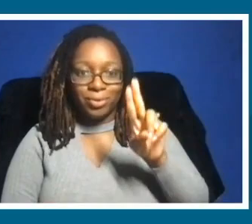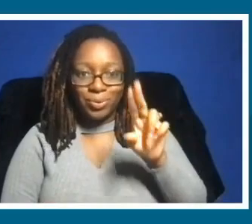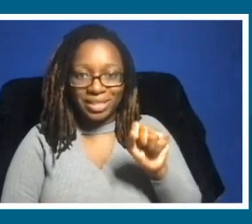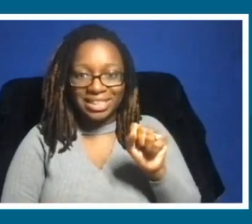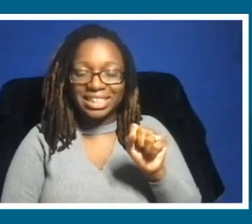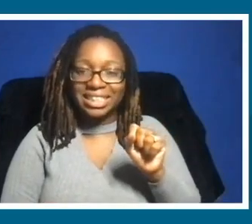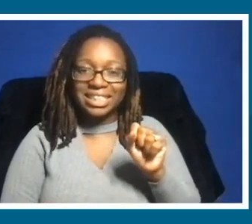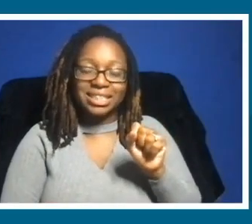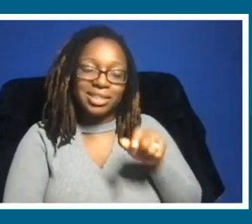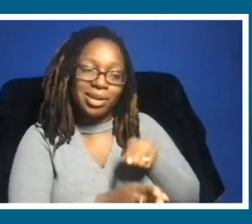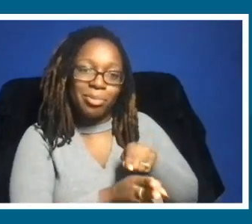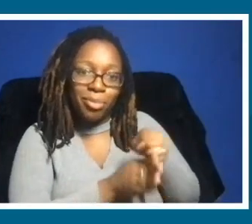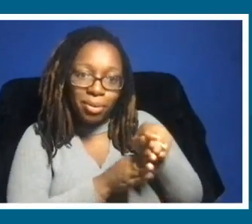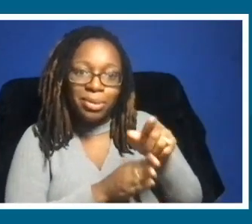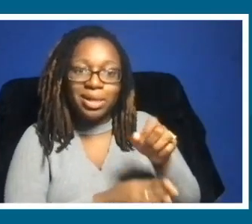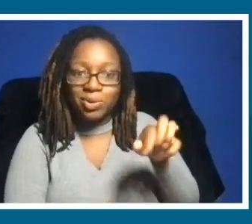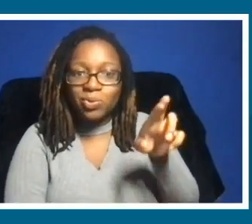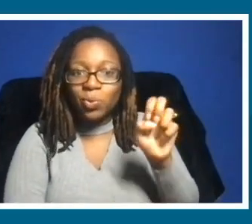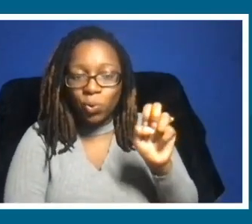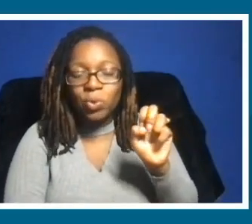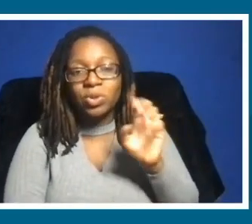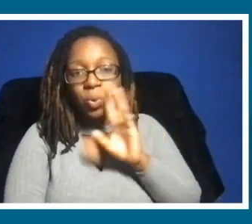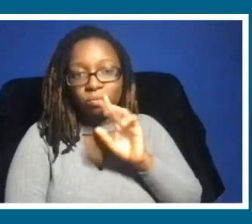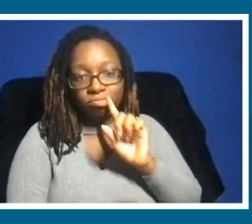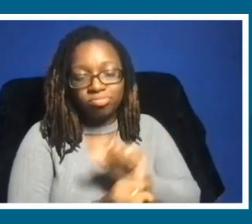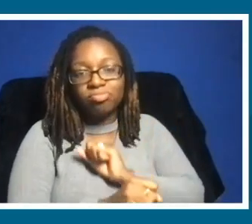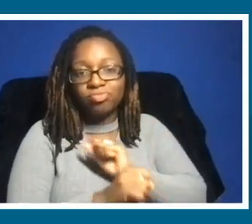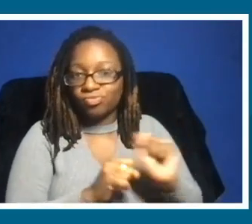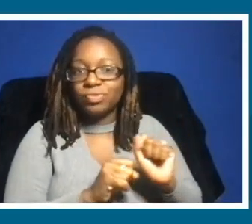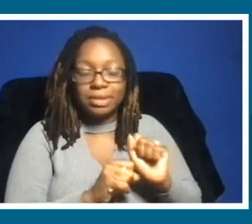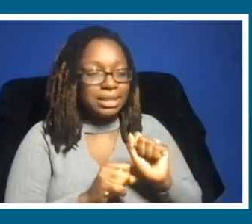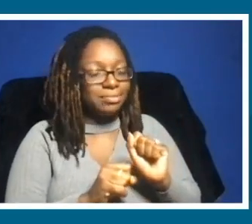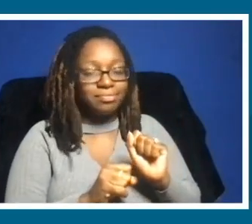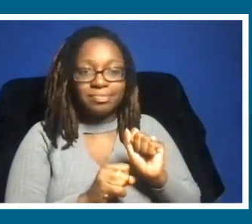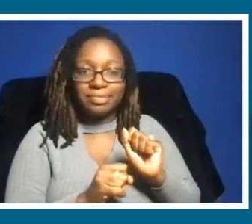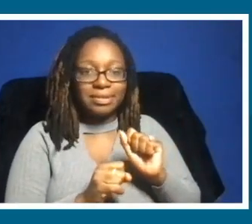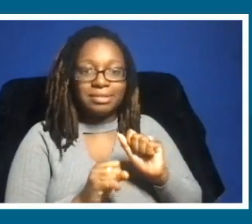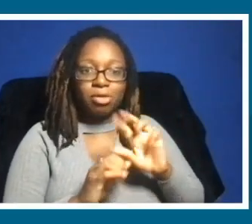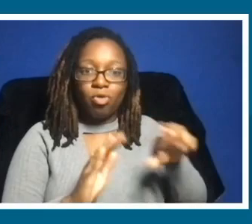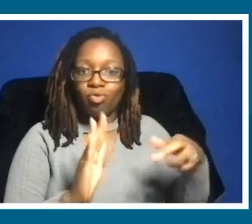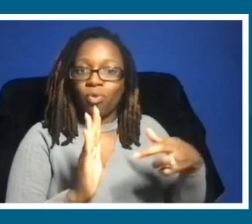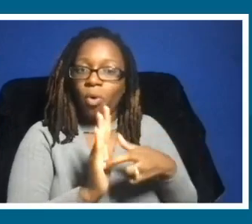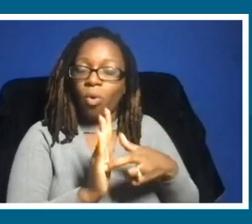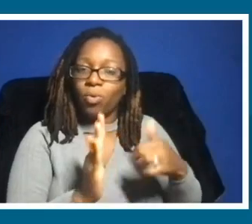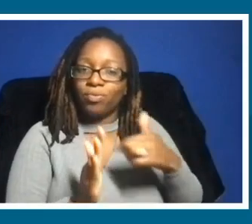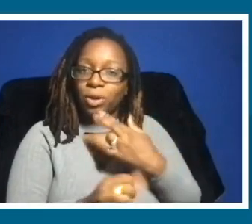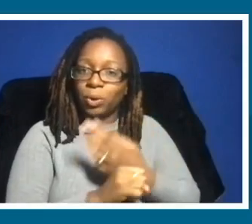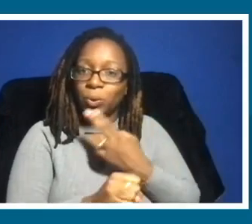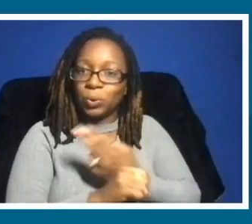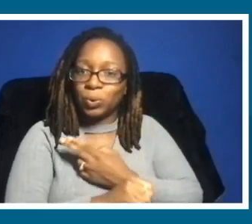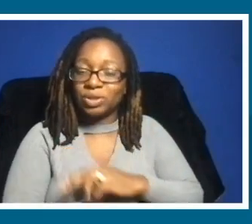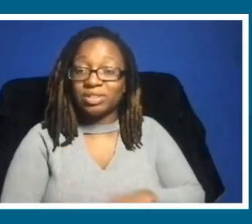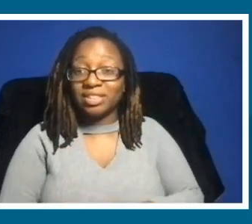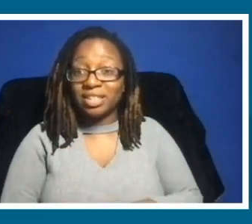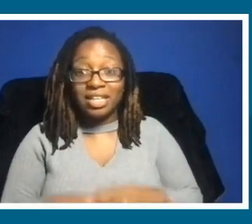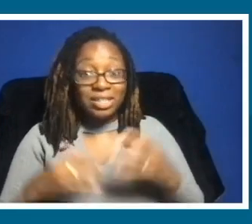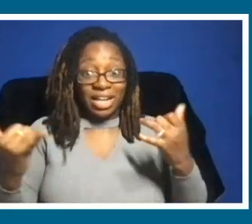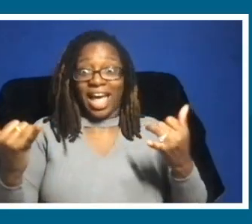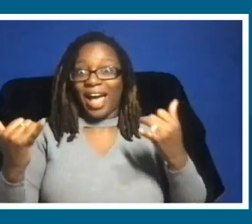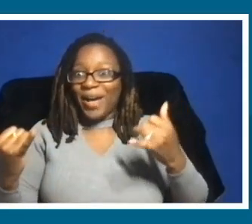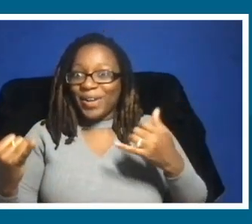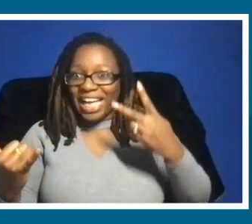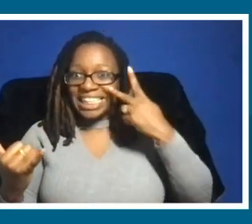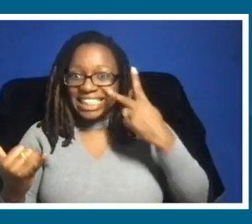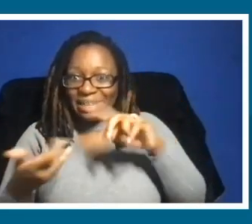primary sources play a starring role. And with that, now I can see my big screen and I see all my friends.